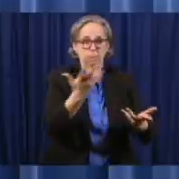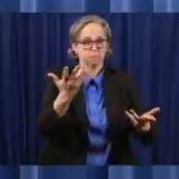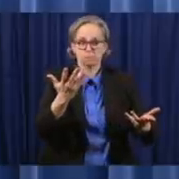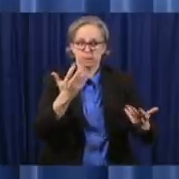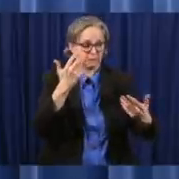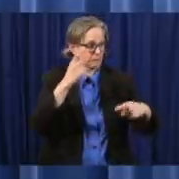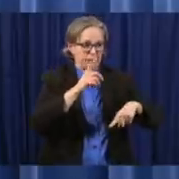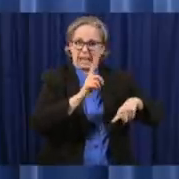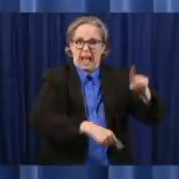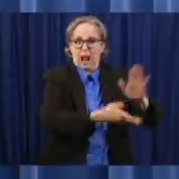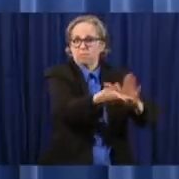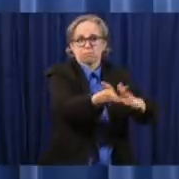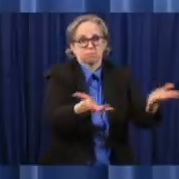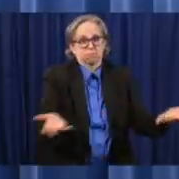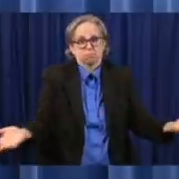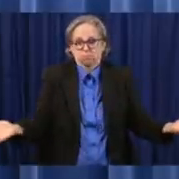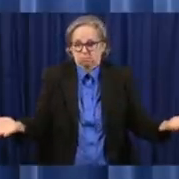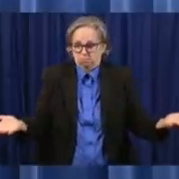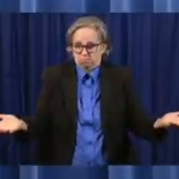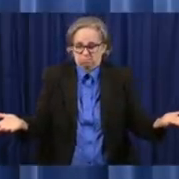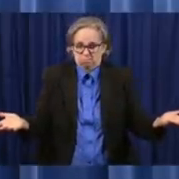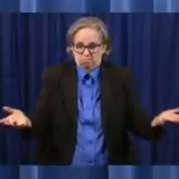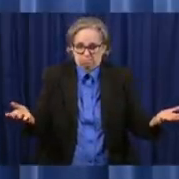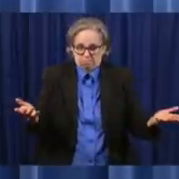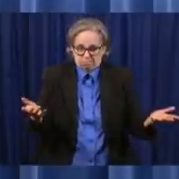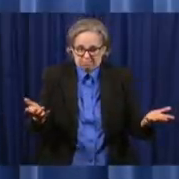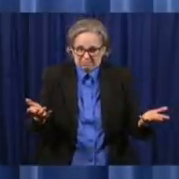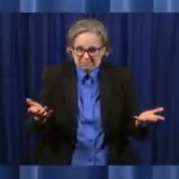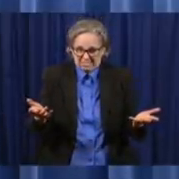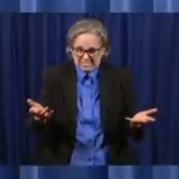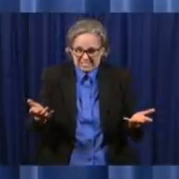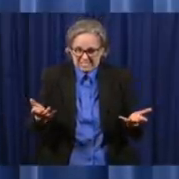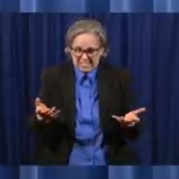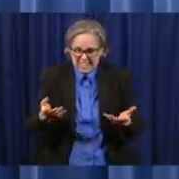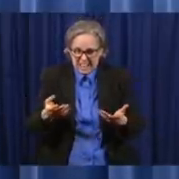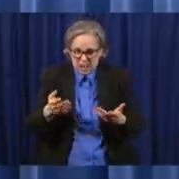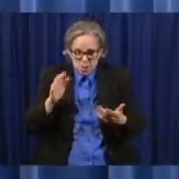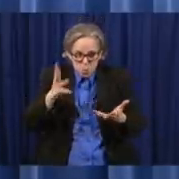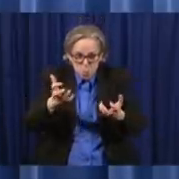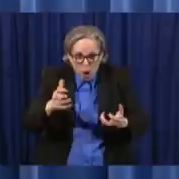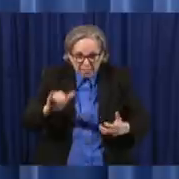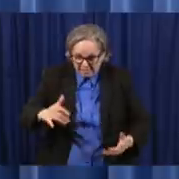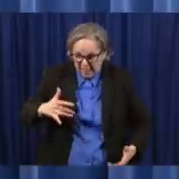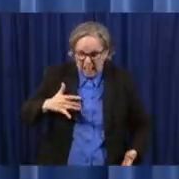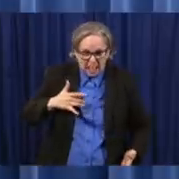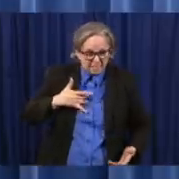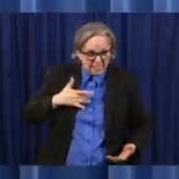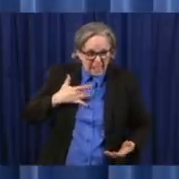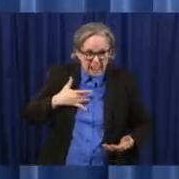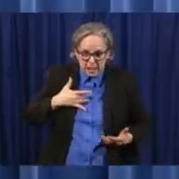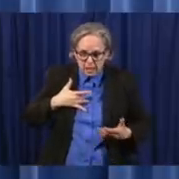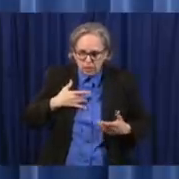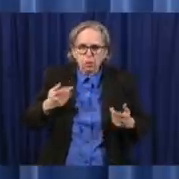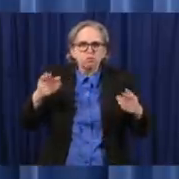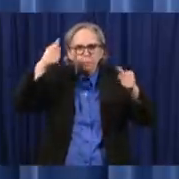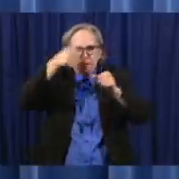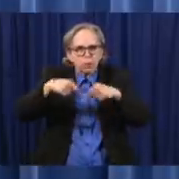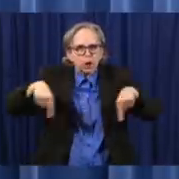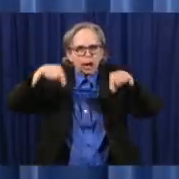So we can't lose that sense of here's what we're all in this together and here's what we've got to